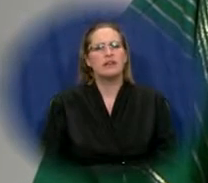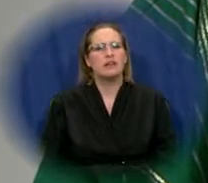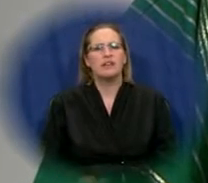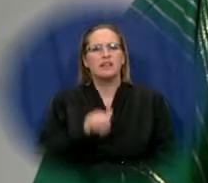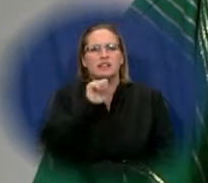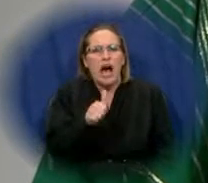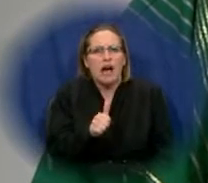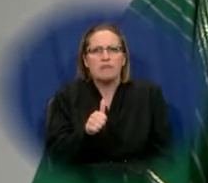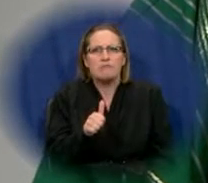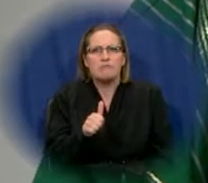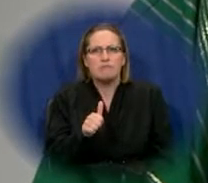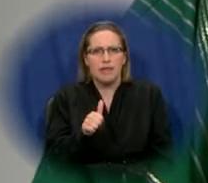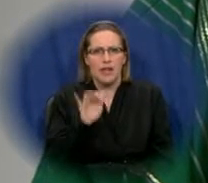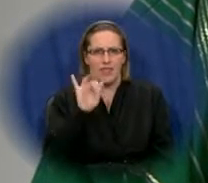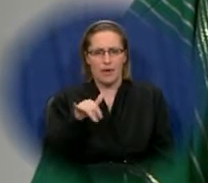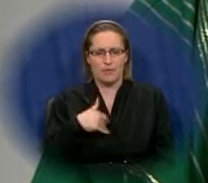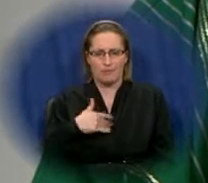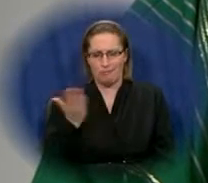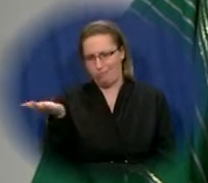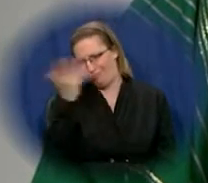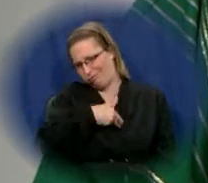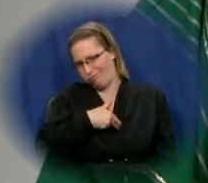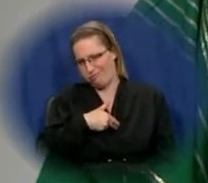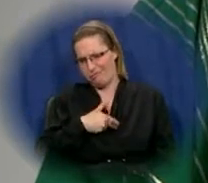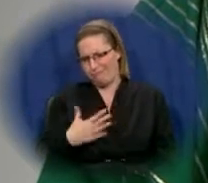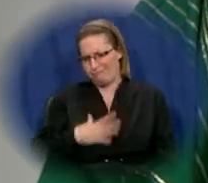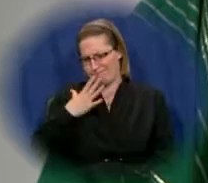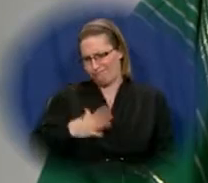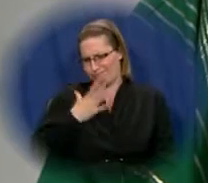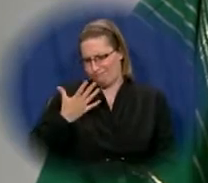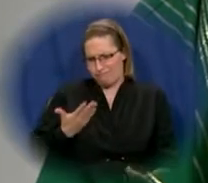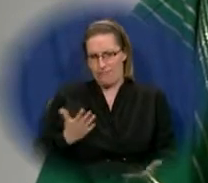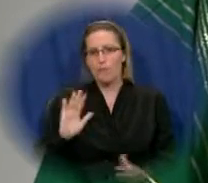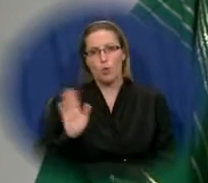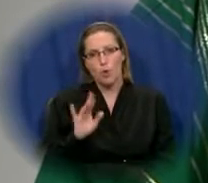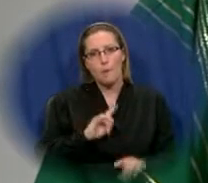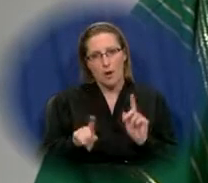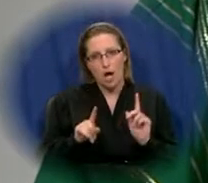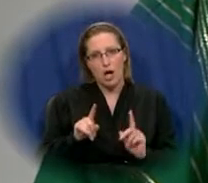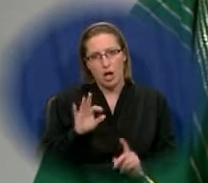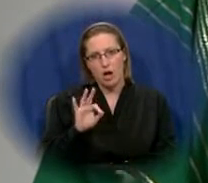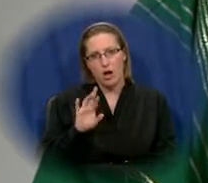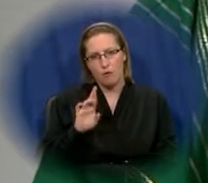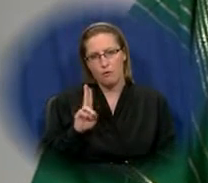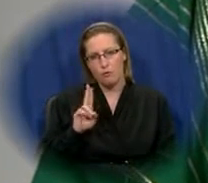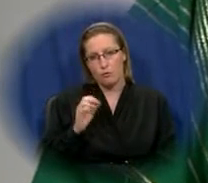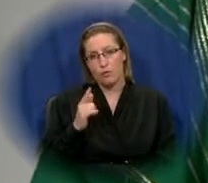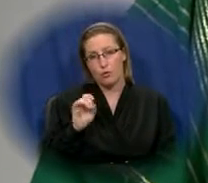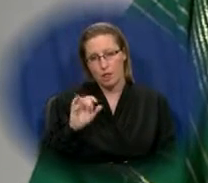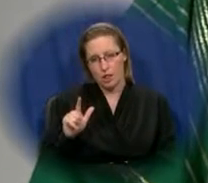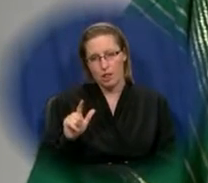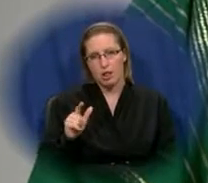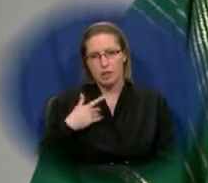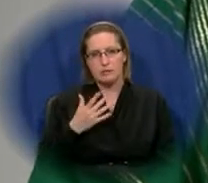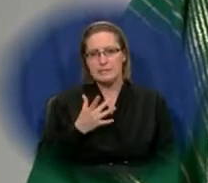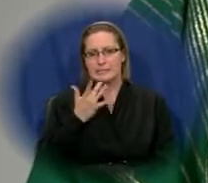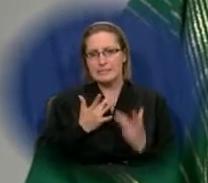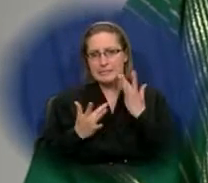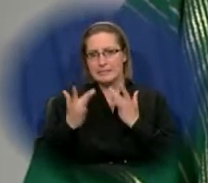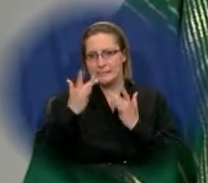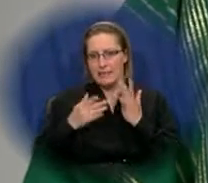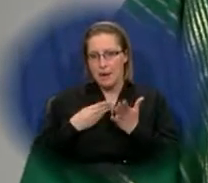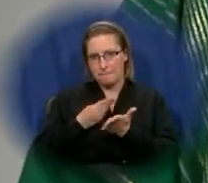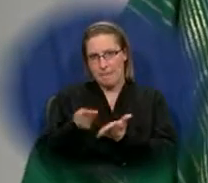were just fashion blind, it was recognizing in a very frugal kind of way, being good stewards of buying